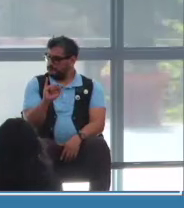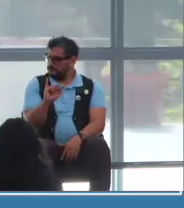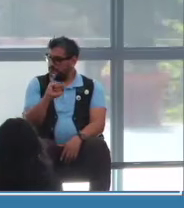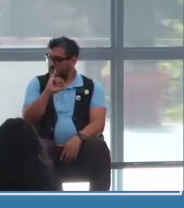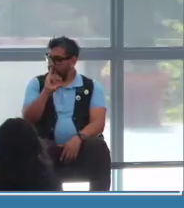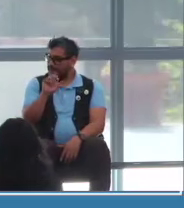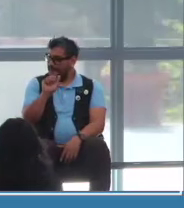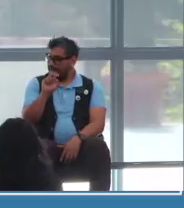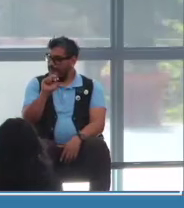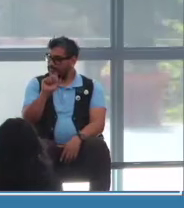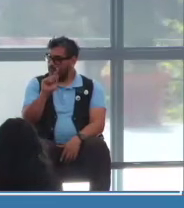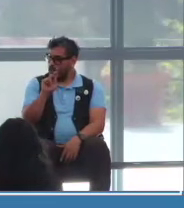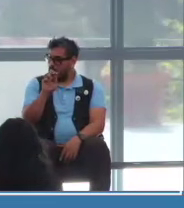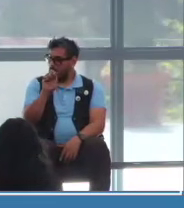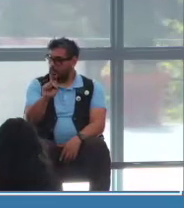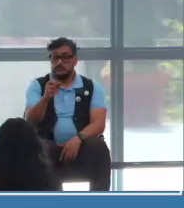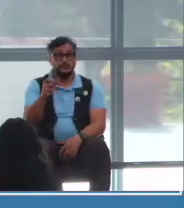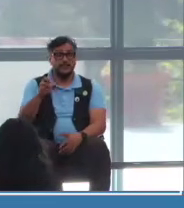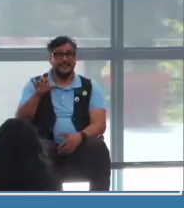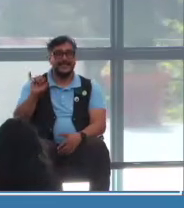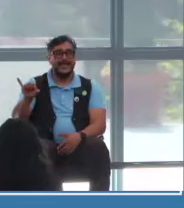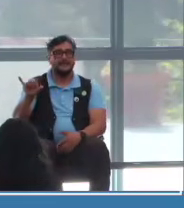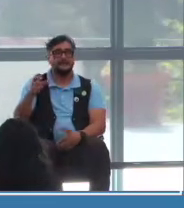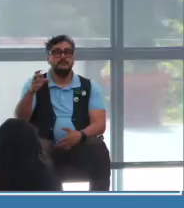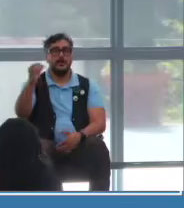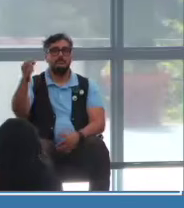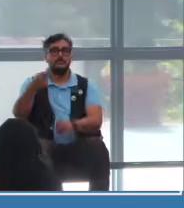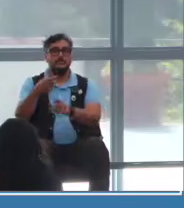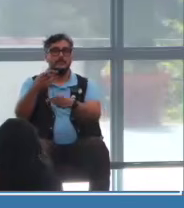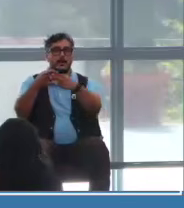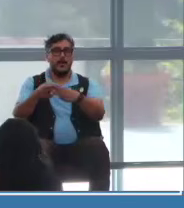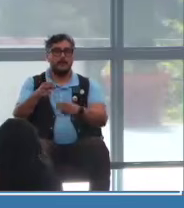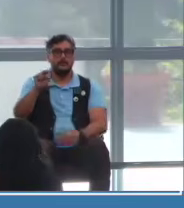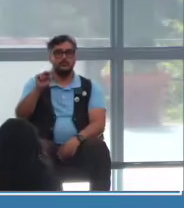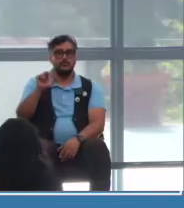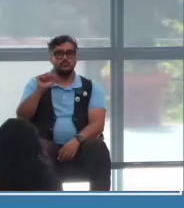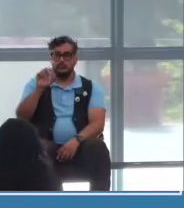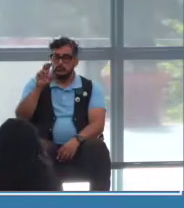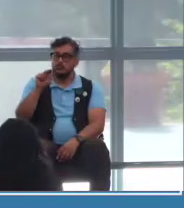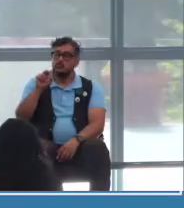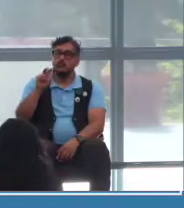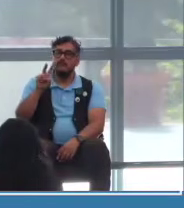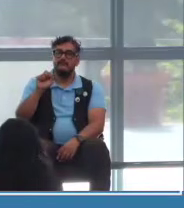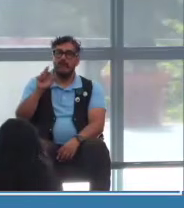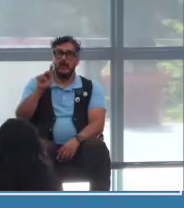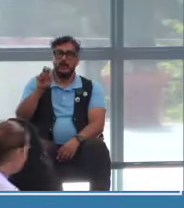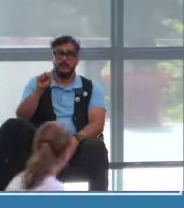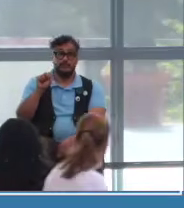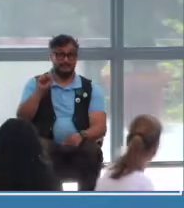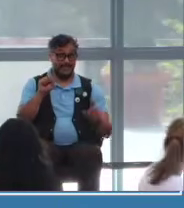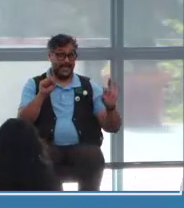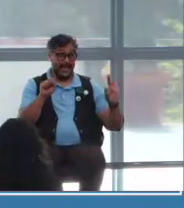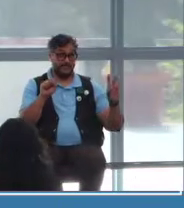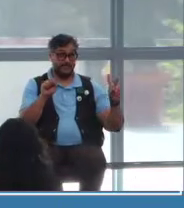ianalumab is a biologic from a company called Novartis that has been fast-tracked by the